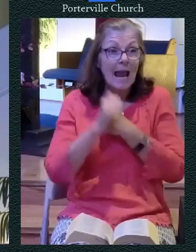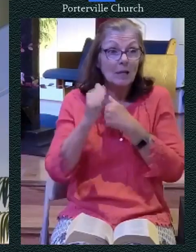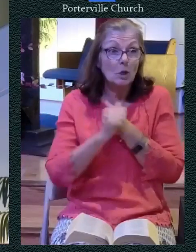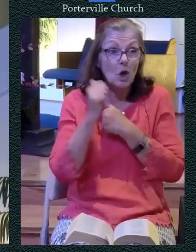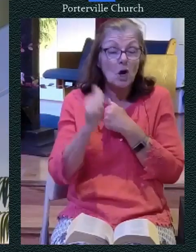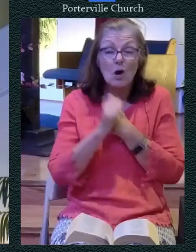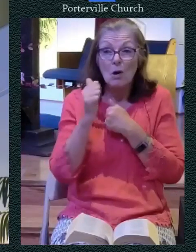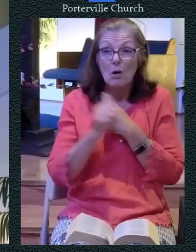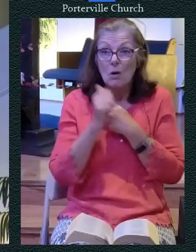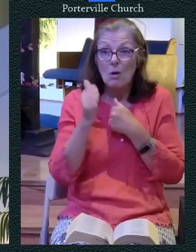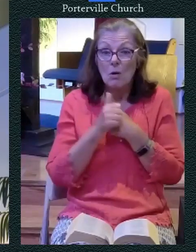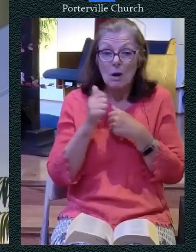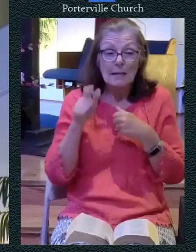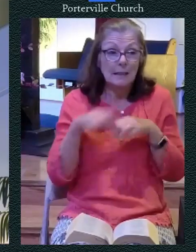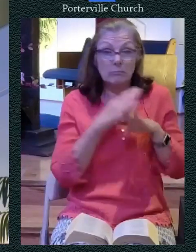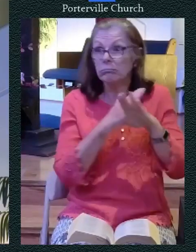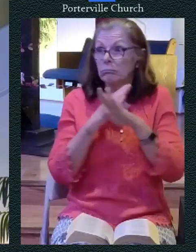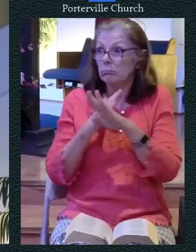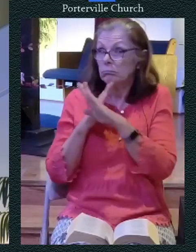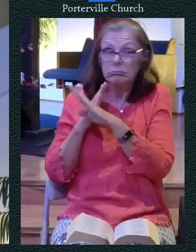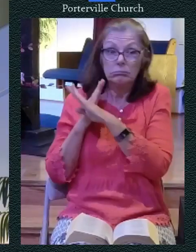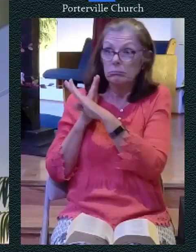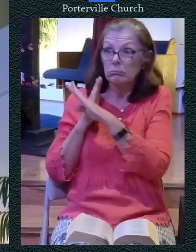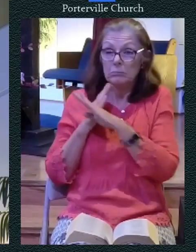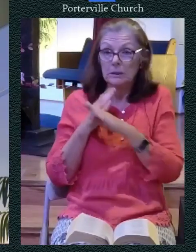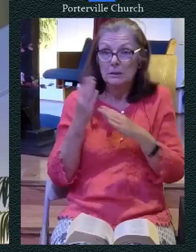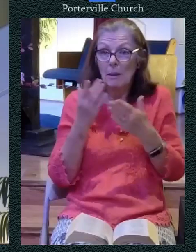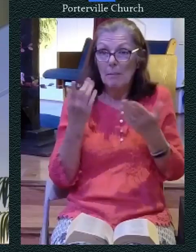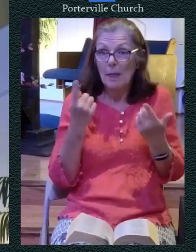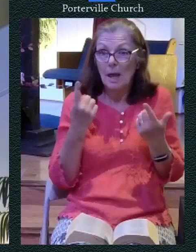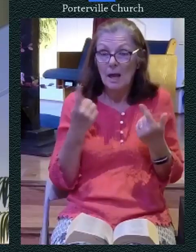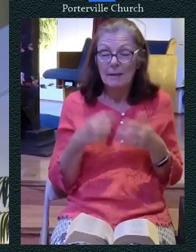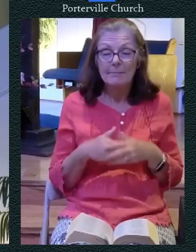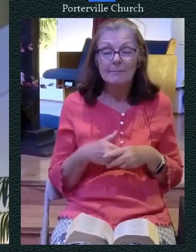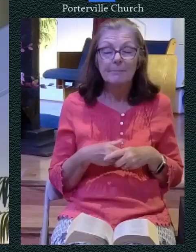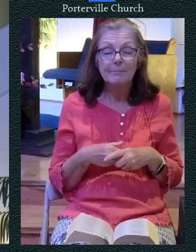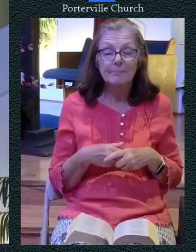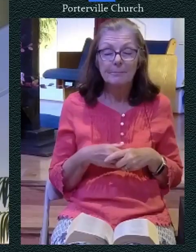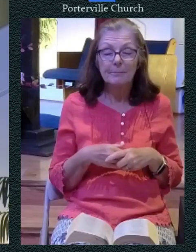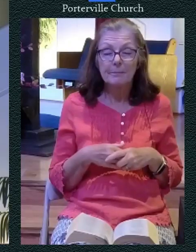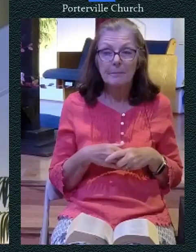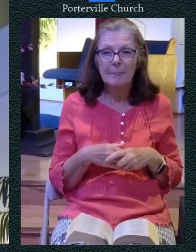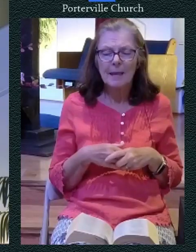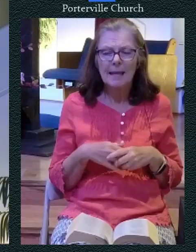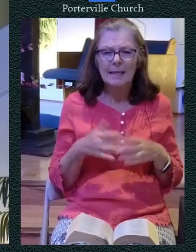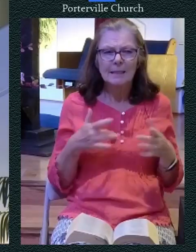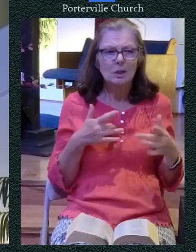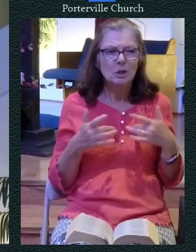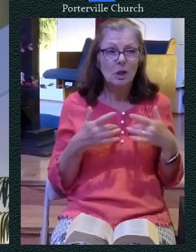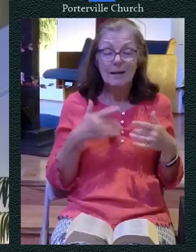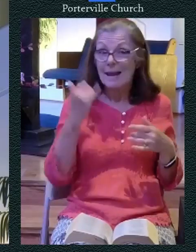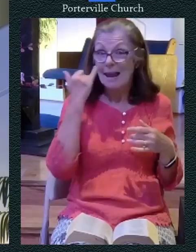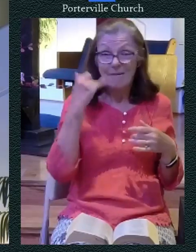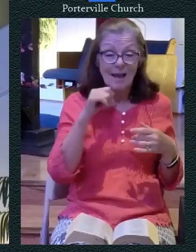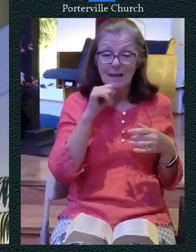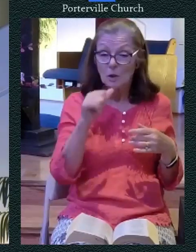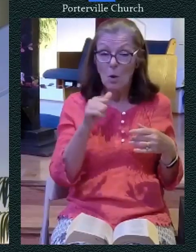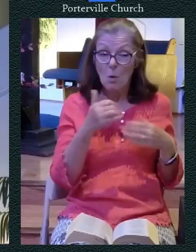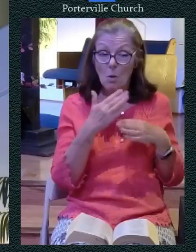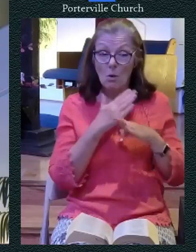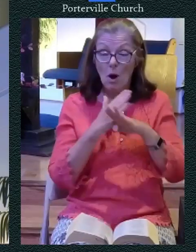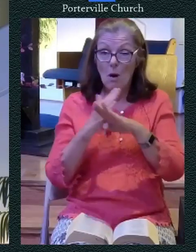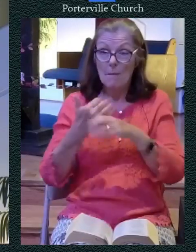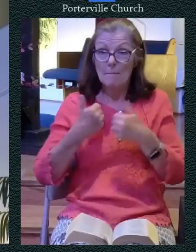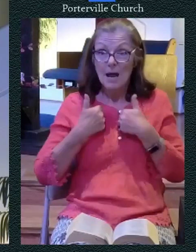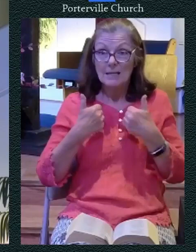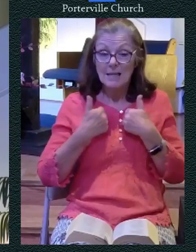to guard himself somewhere, in some way. And he's concerned that if he doesn't guard himself, he will actually